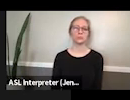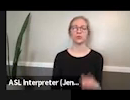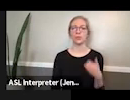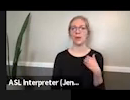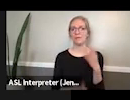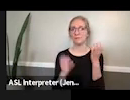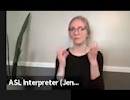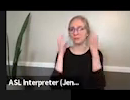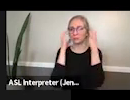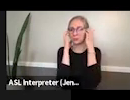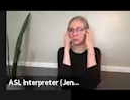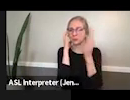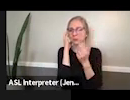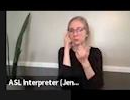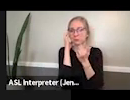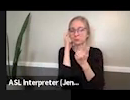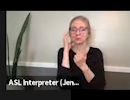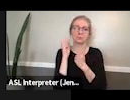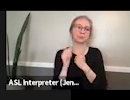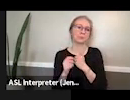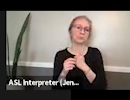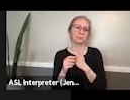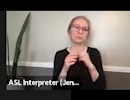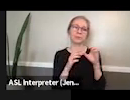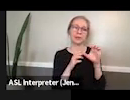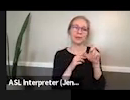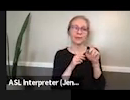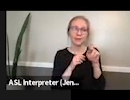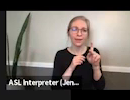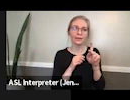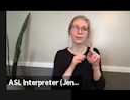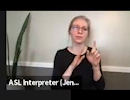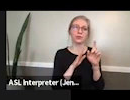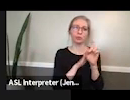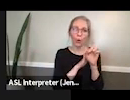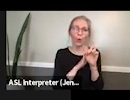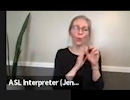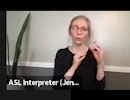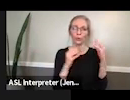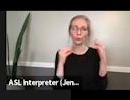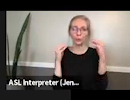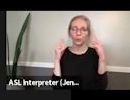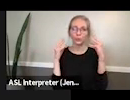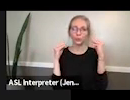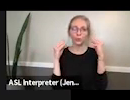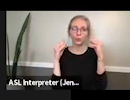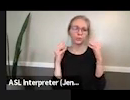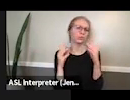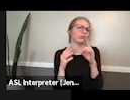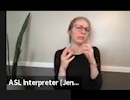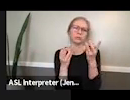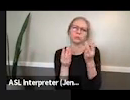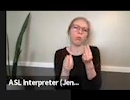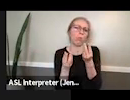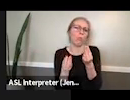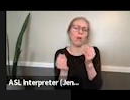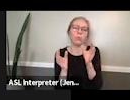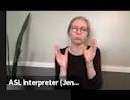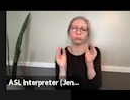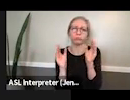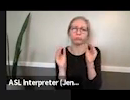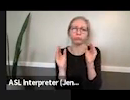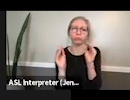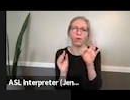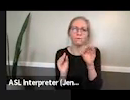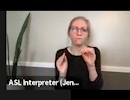on here. Clicks or tones are played through very soft. These are that squishy foam. It's